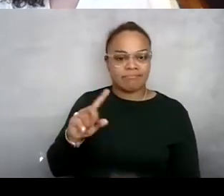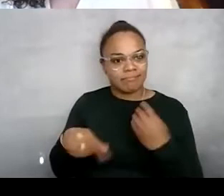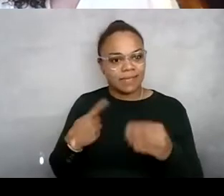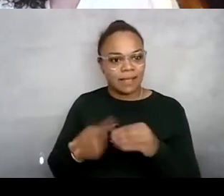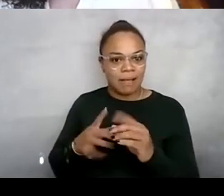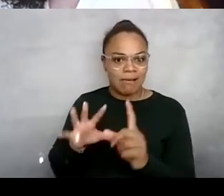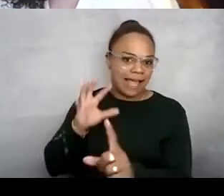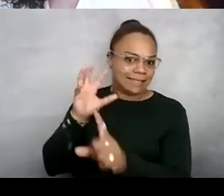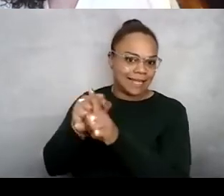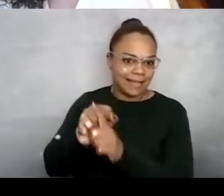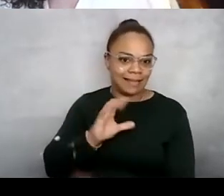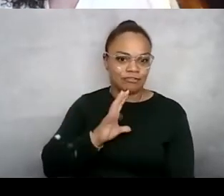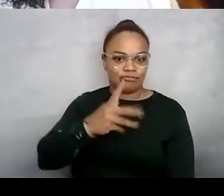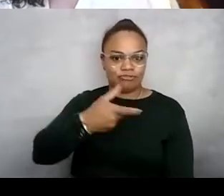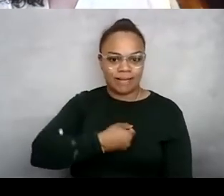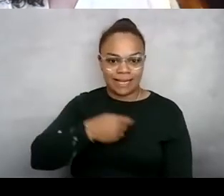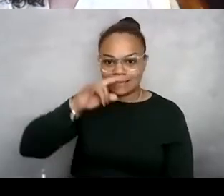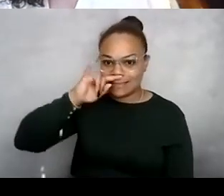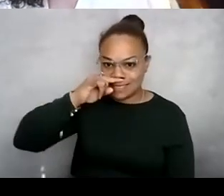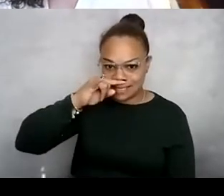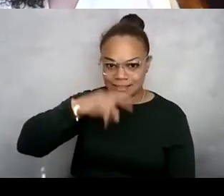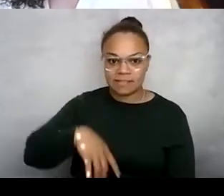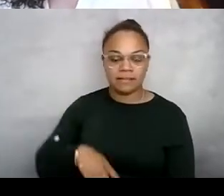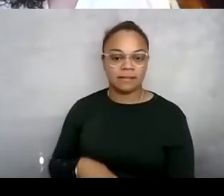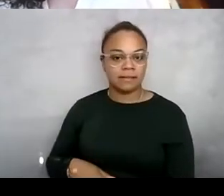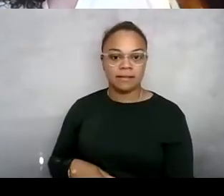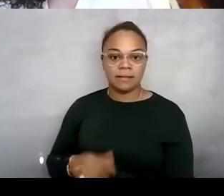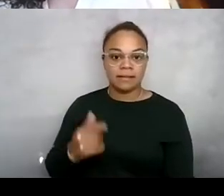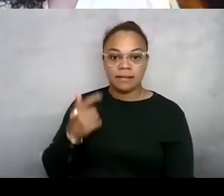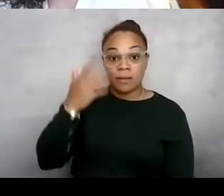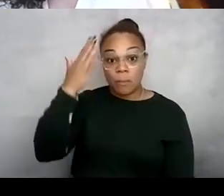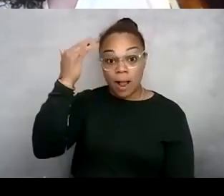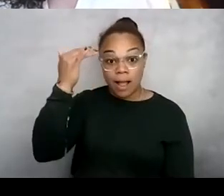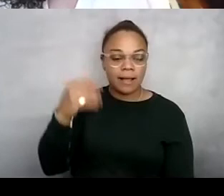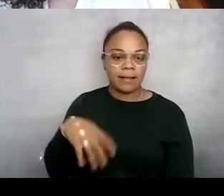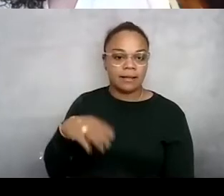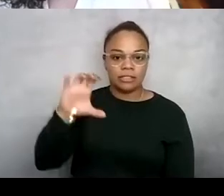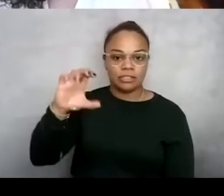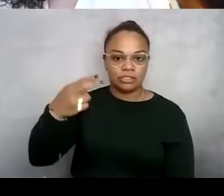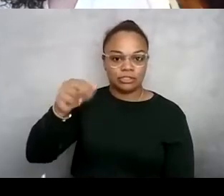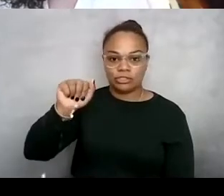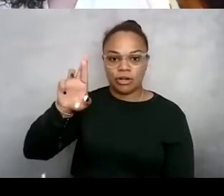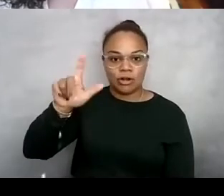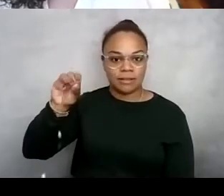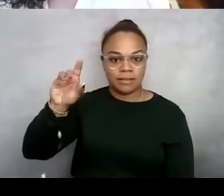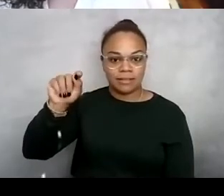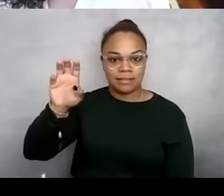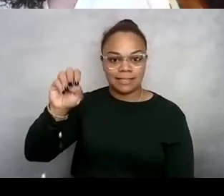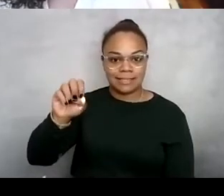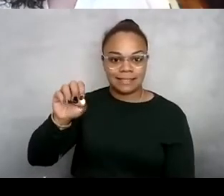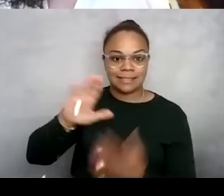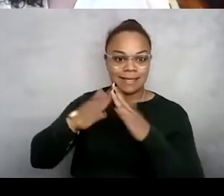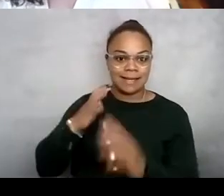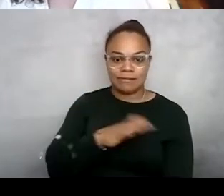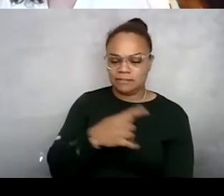attacking trans kids. And this was because of the Charlotte City Council saying, no, we are standing up